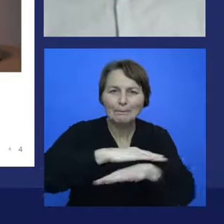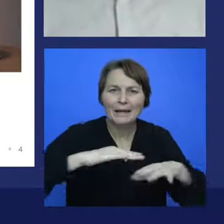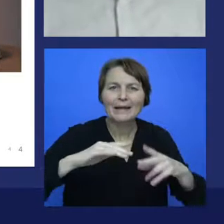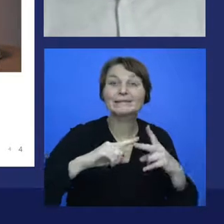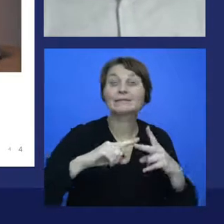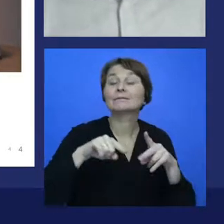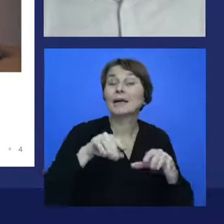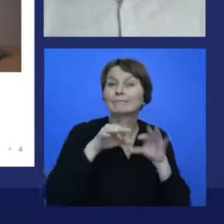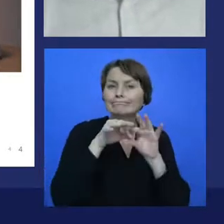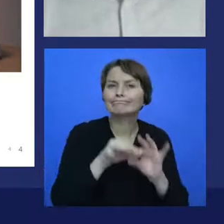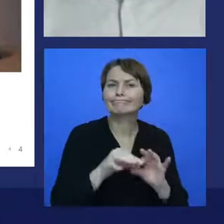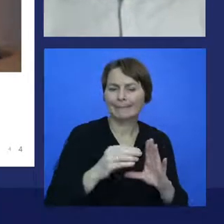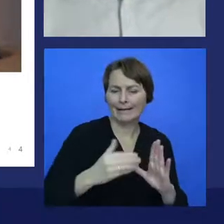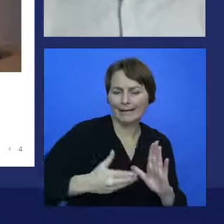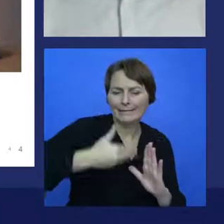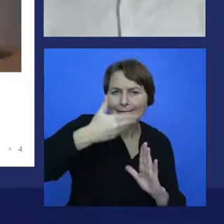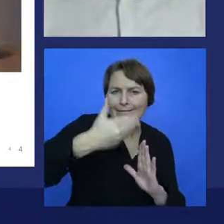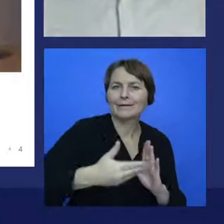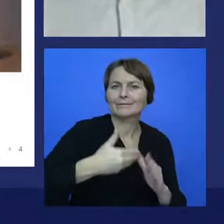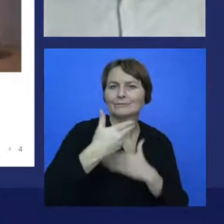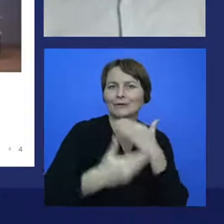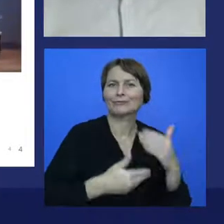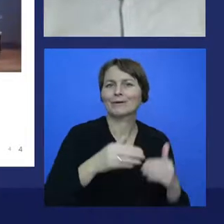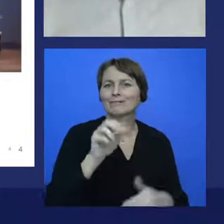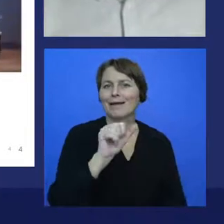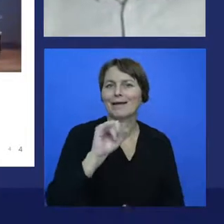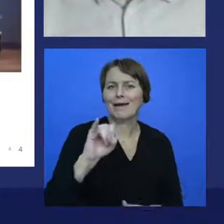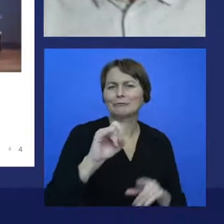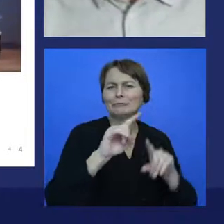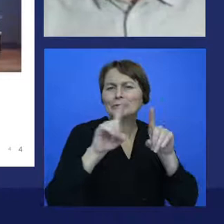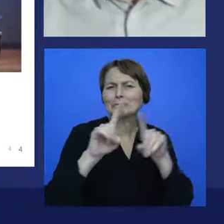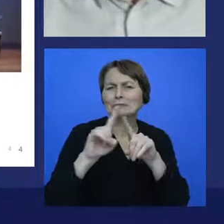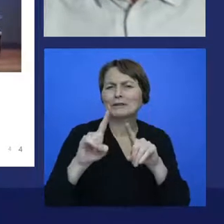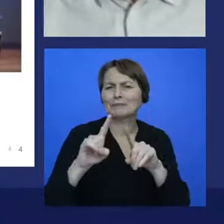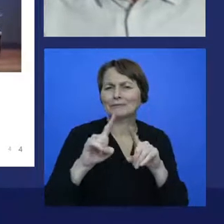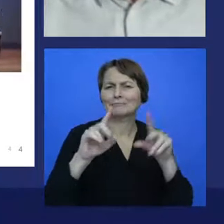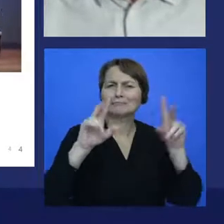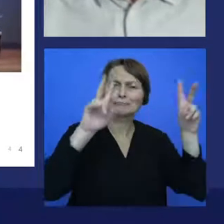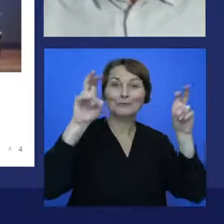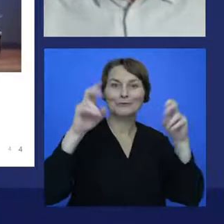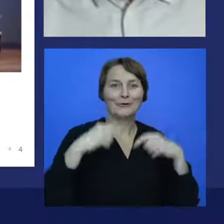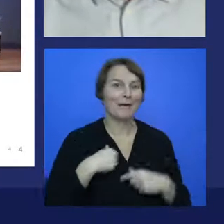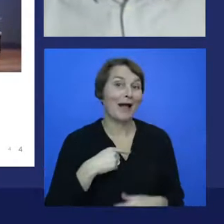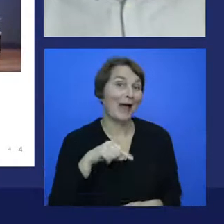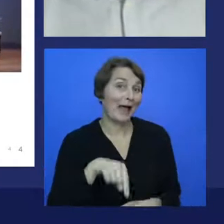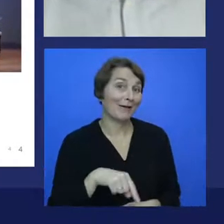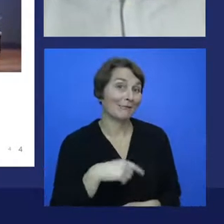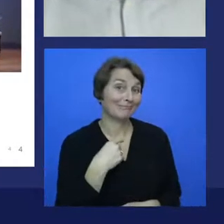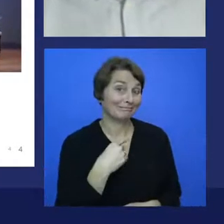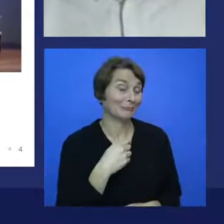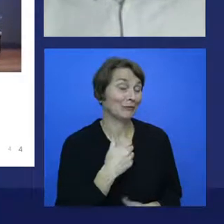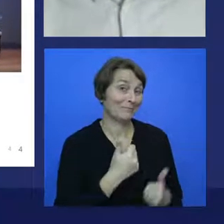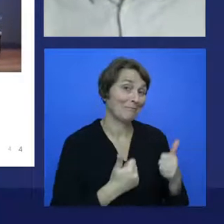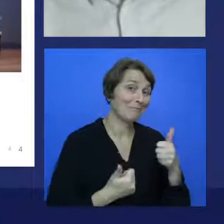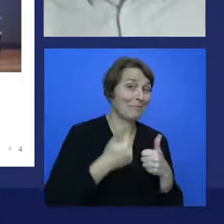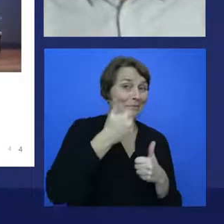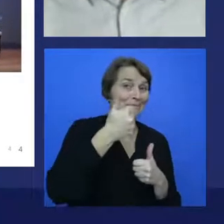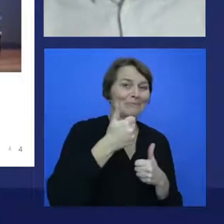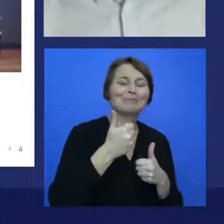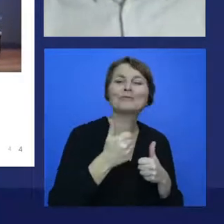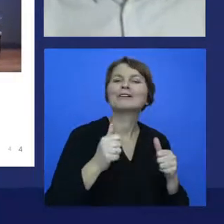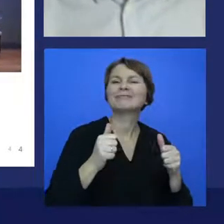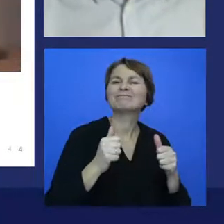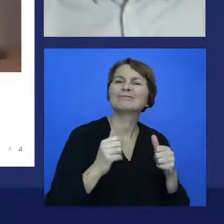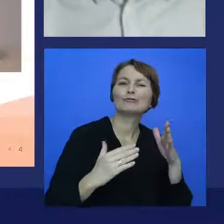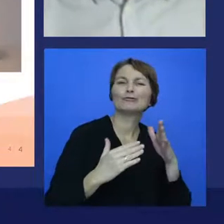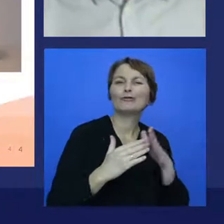AI, all sorts of different topics. So I do have one of the cooler jobs in Avanade. I would be the first person to